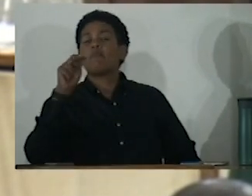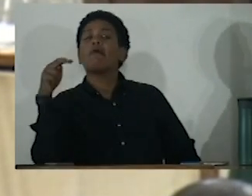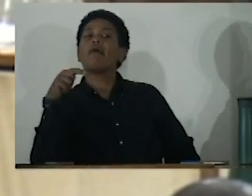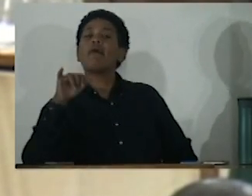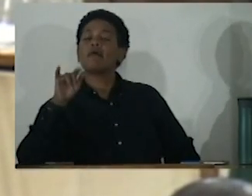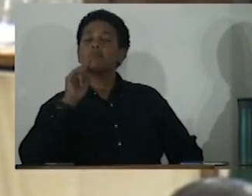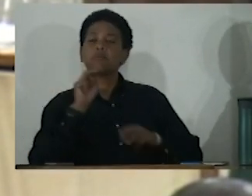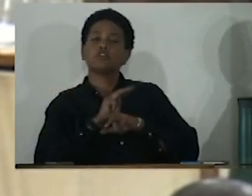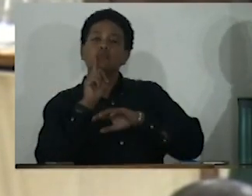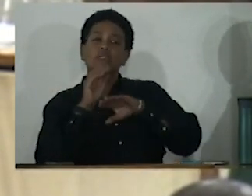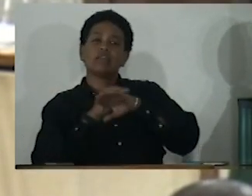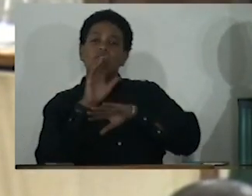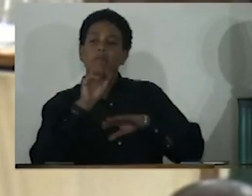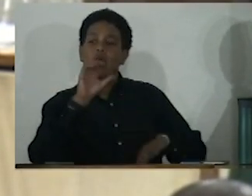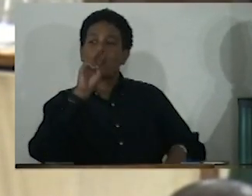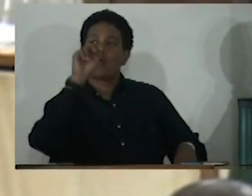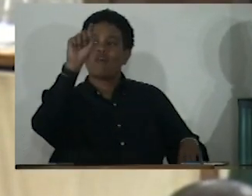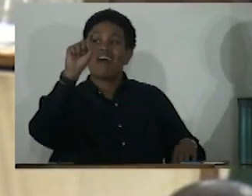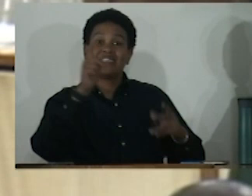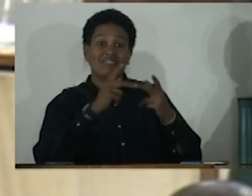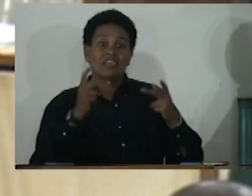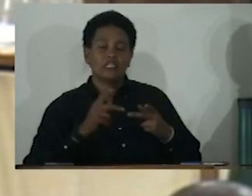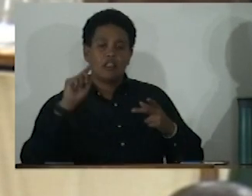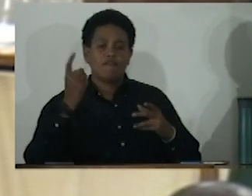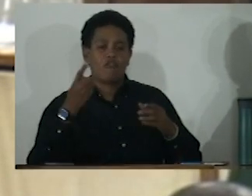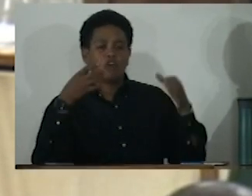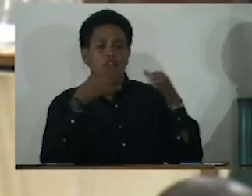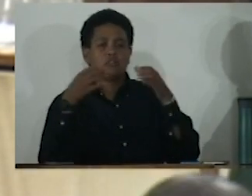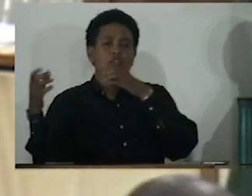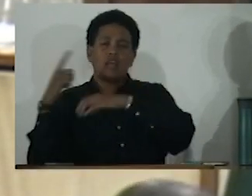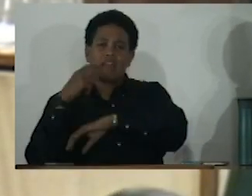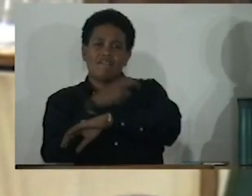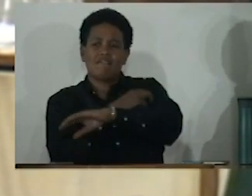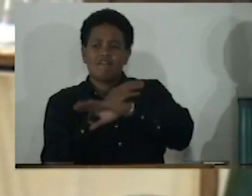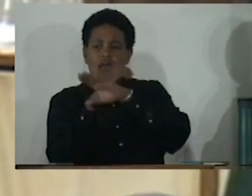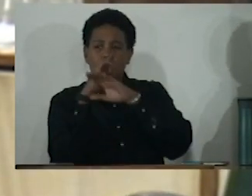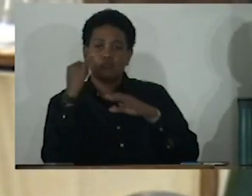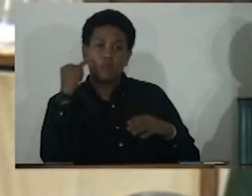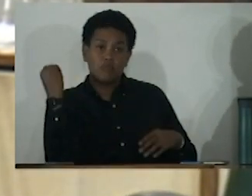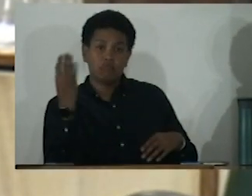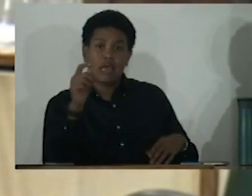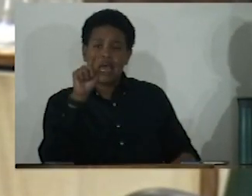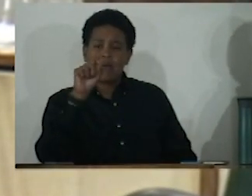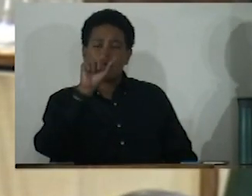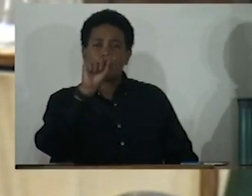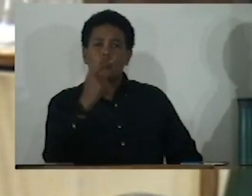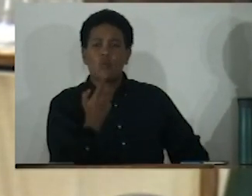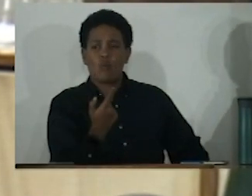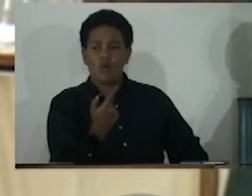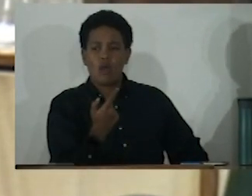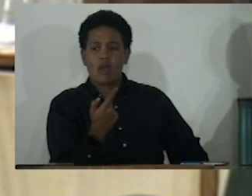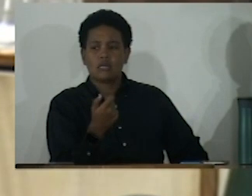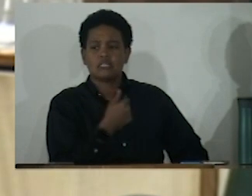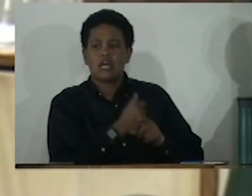Ministry has been advised by the COVAX facility that the first batch of vaccines that are due in April 2021 has